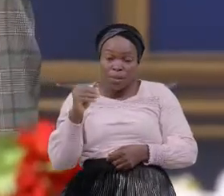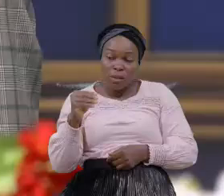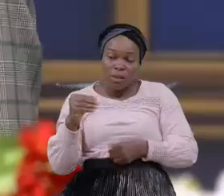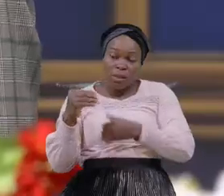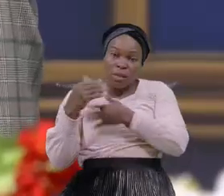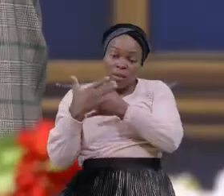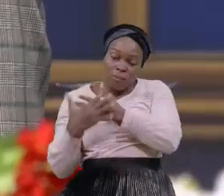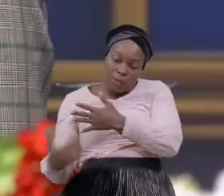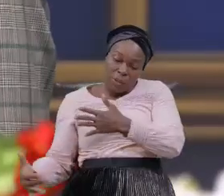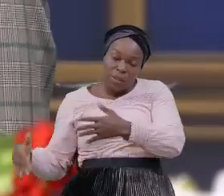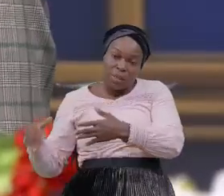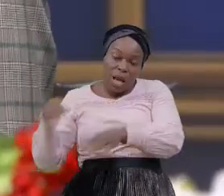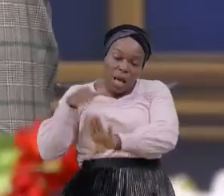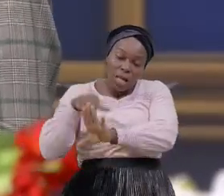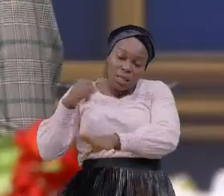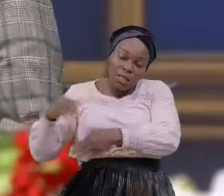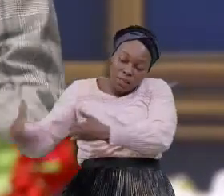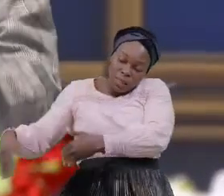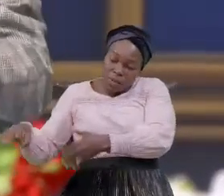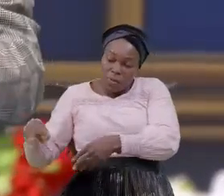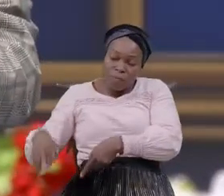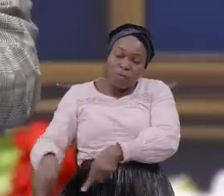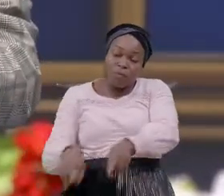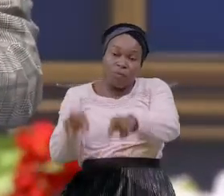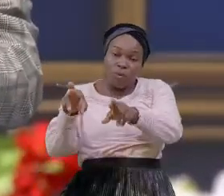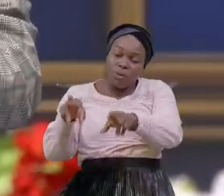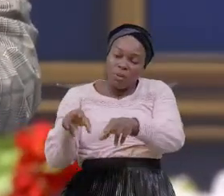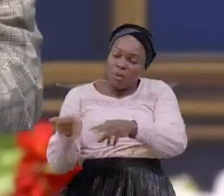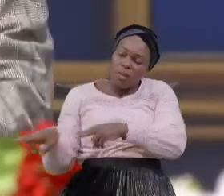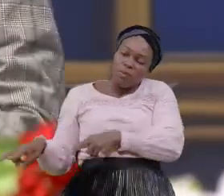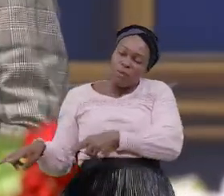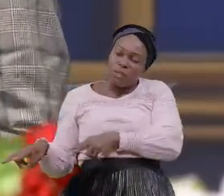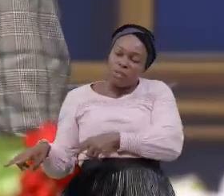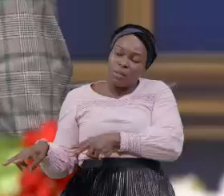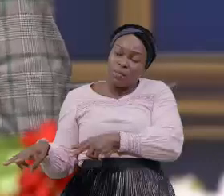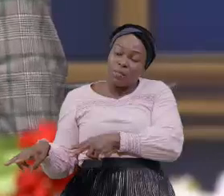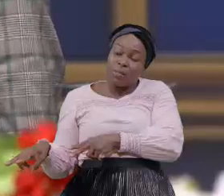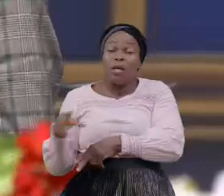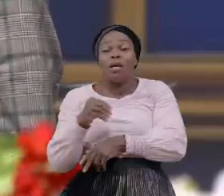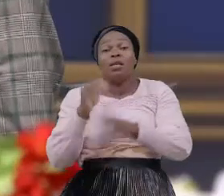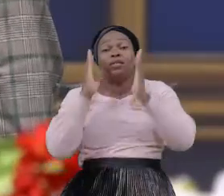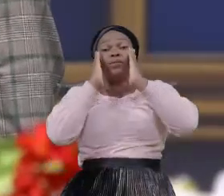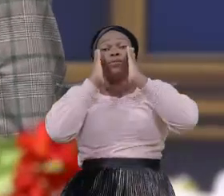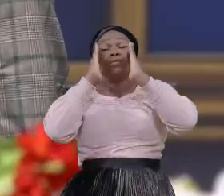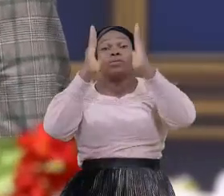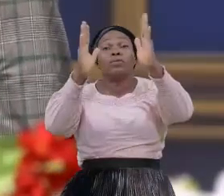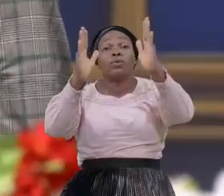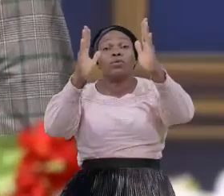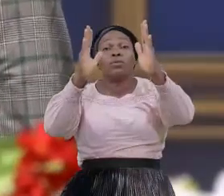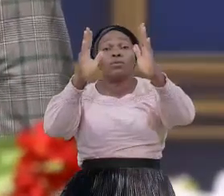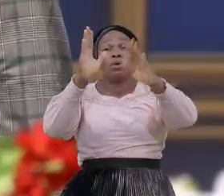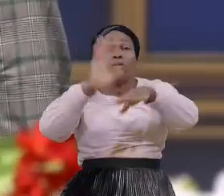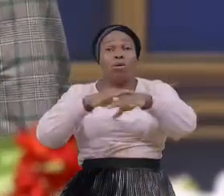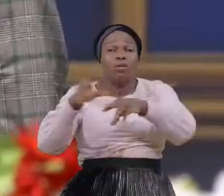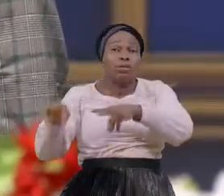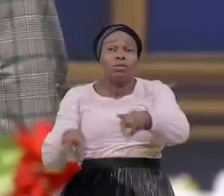road. And I look at him, and I count my getting to my place of work at